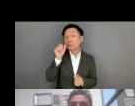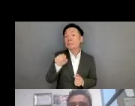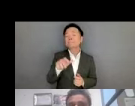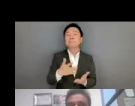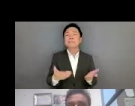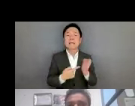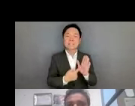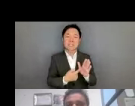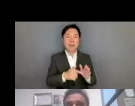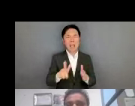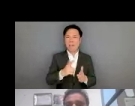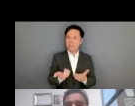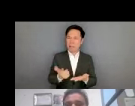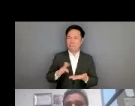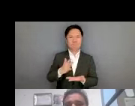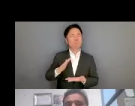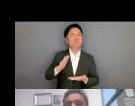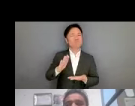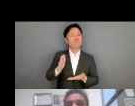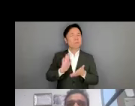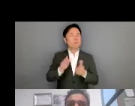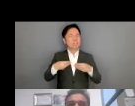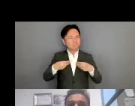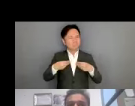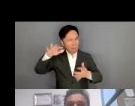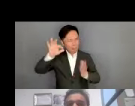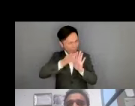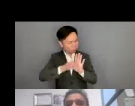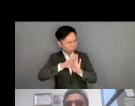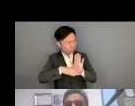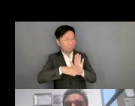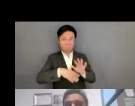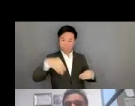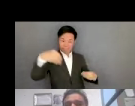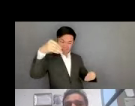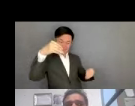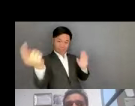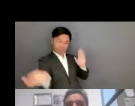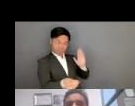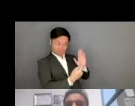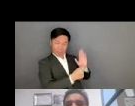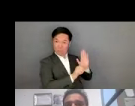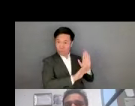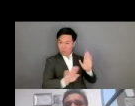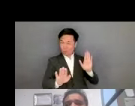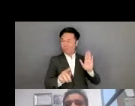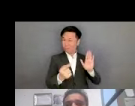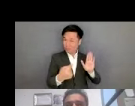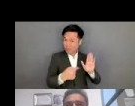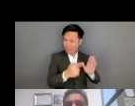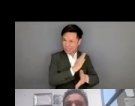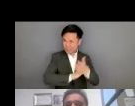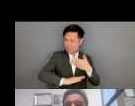prepared, the evidence status paper that highlights is persons with disabilities are very